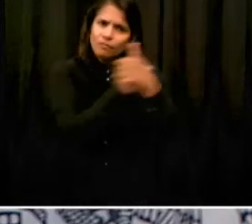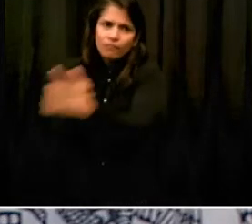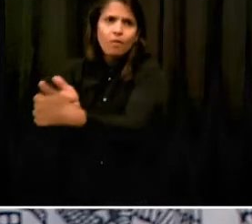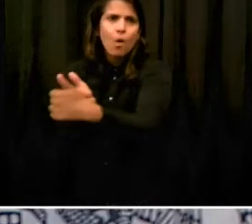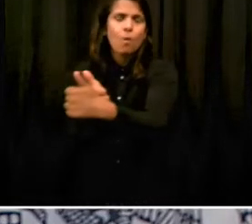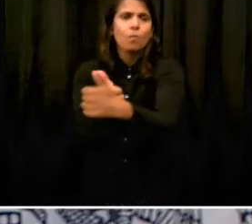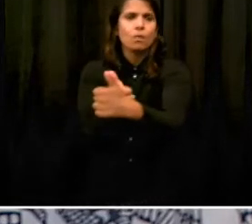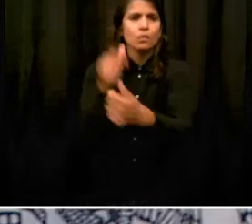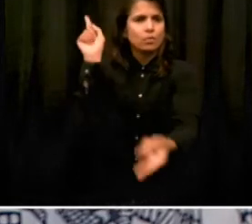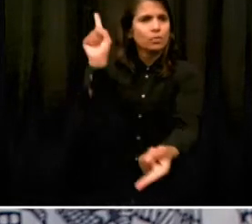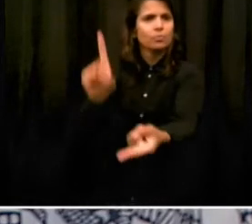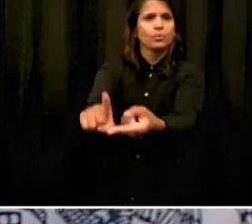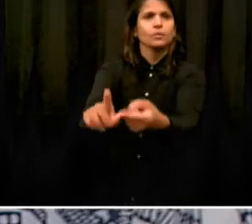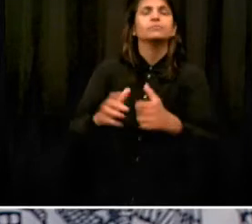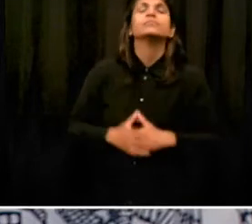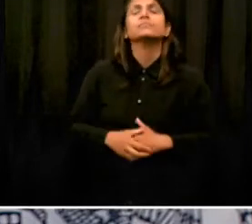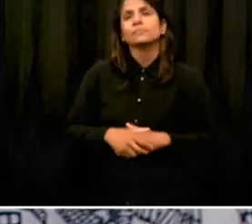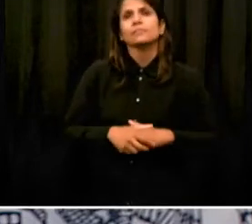Mayor.